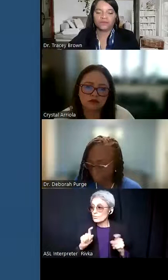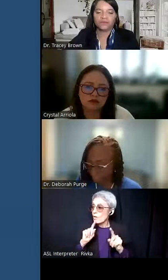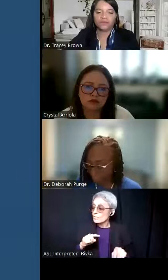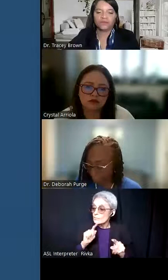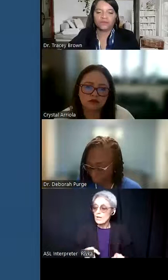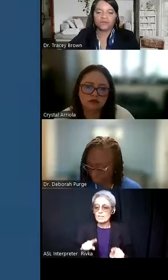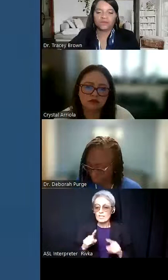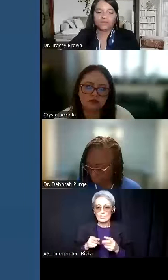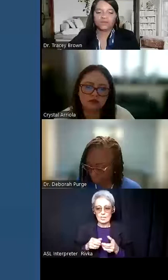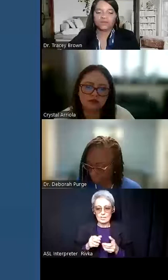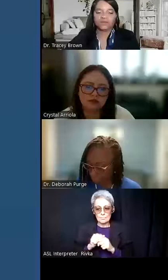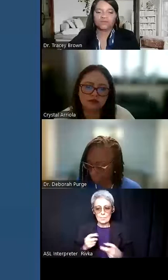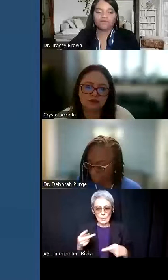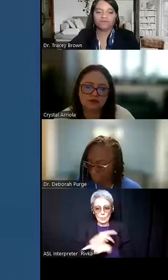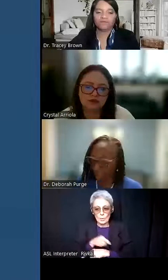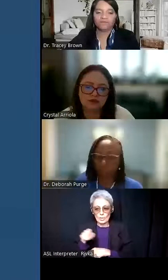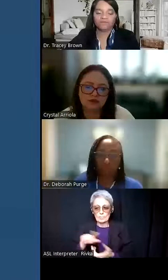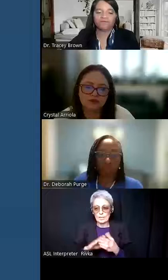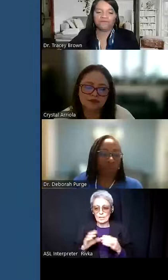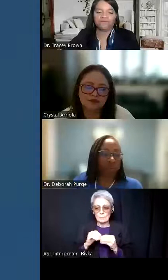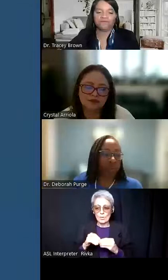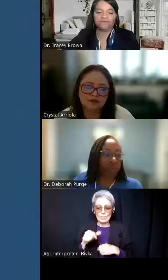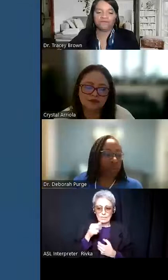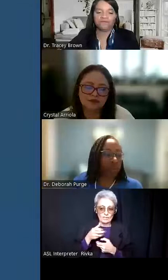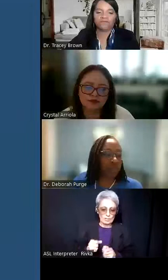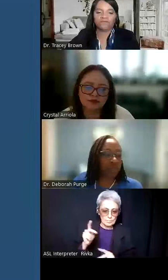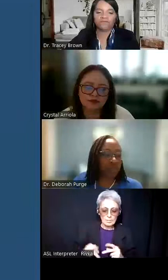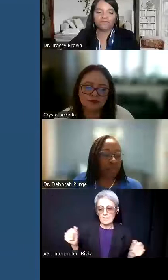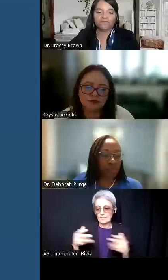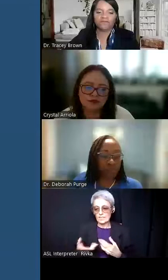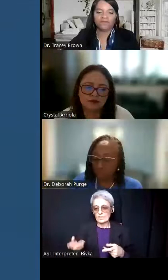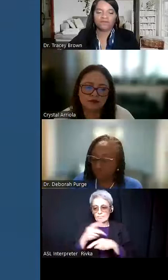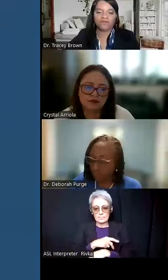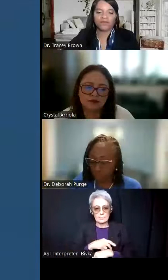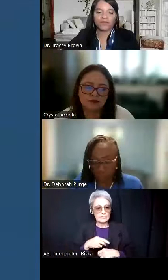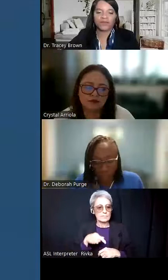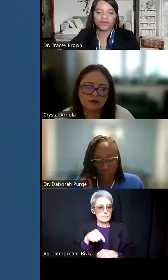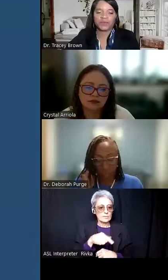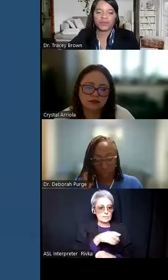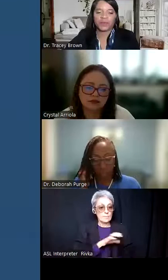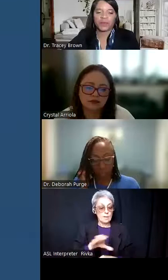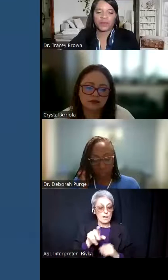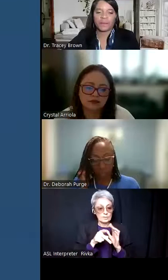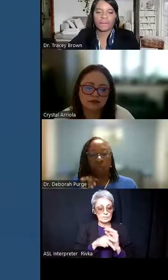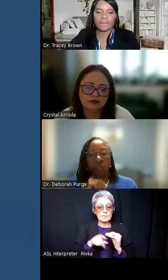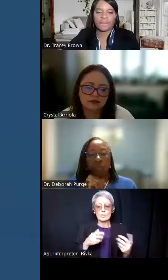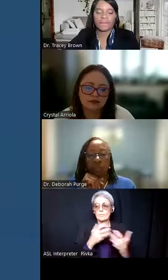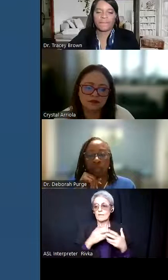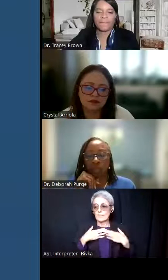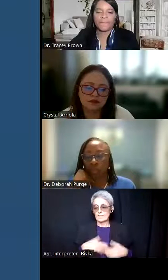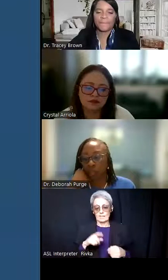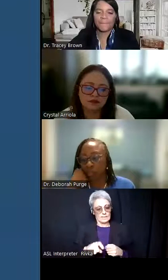child's mistrust and fear. Empowering principles are designed to meet physical needs, including sensory